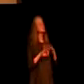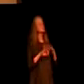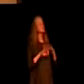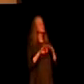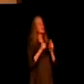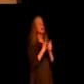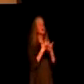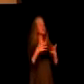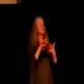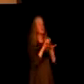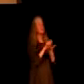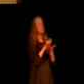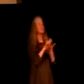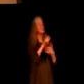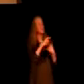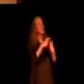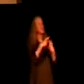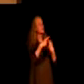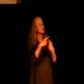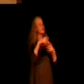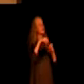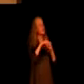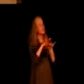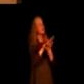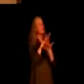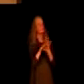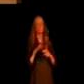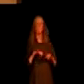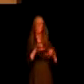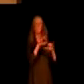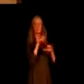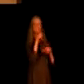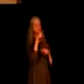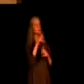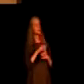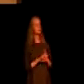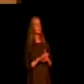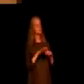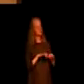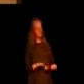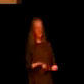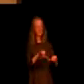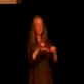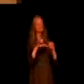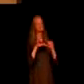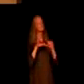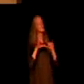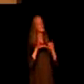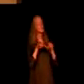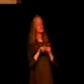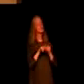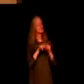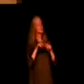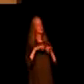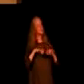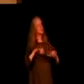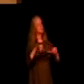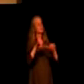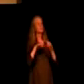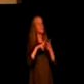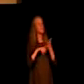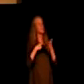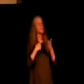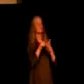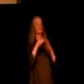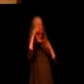in this paper are still basically true. This is still what we are expecting. The